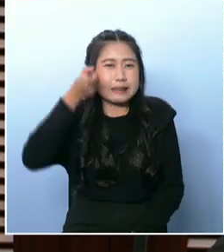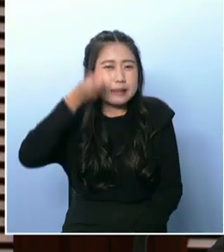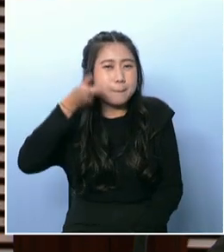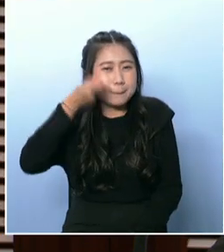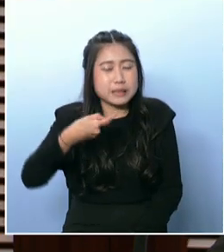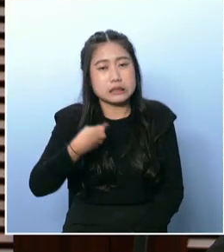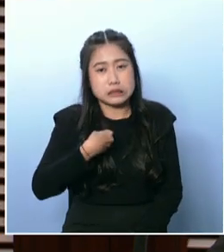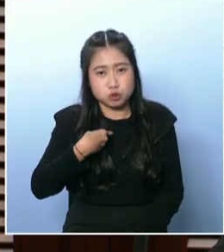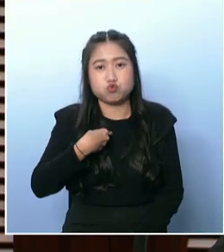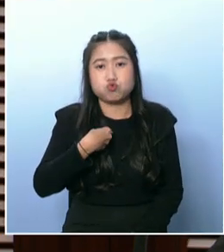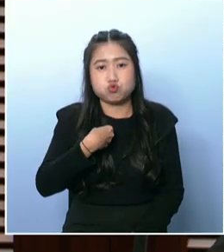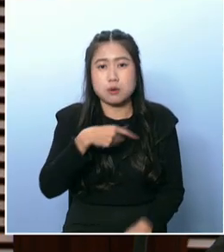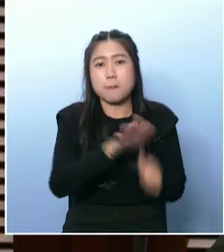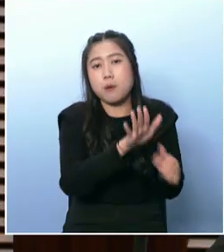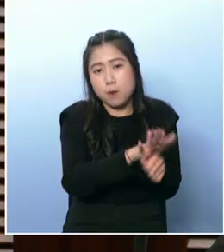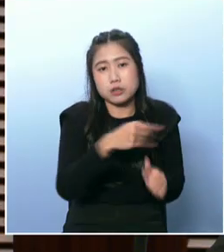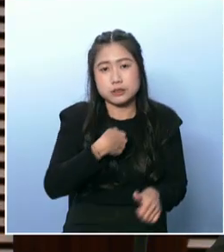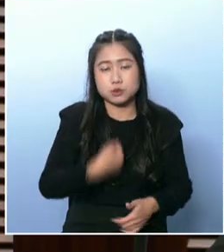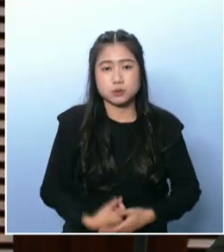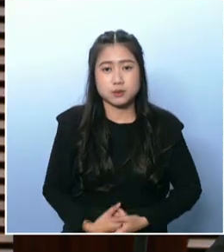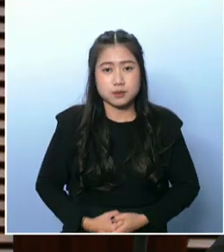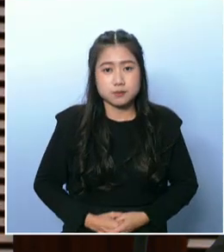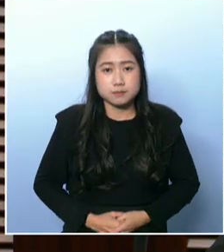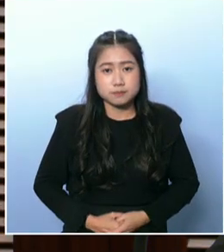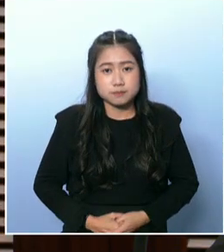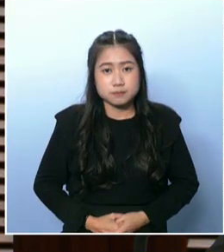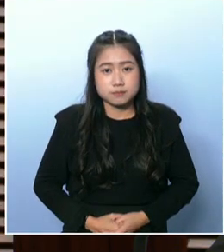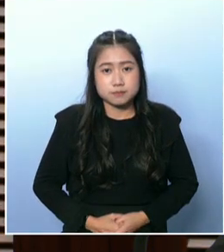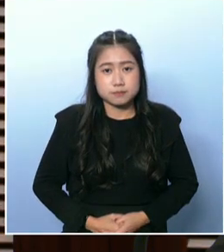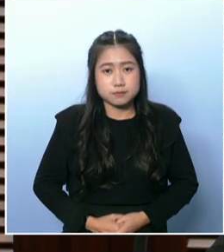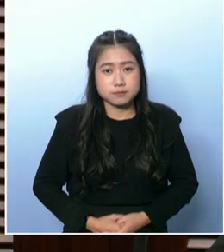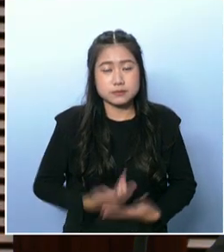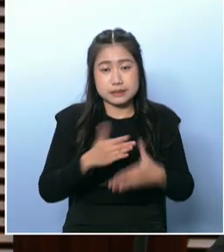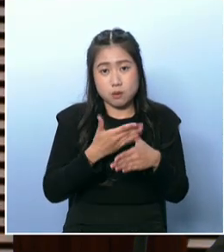PWDs, I think we really need to help them.